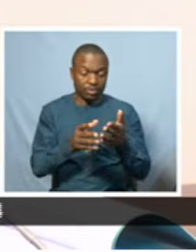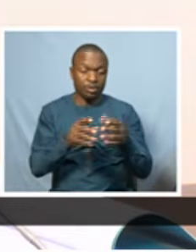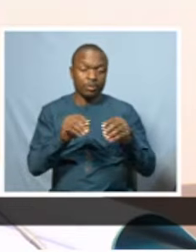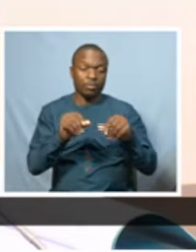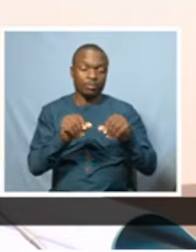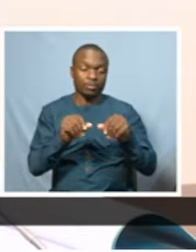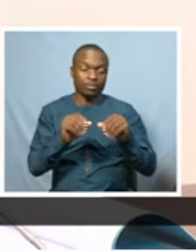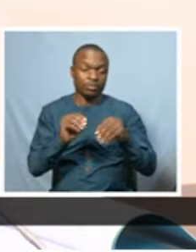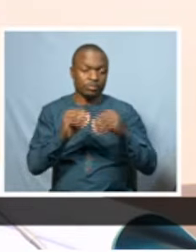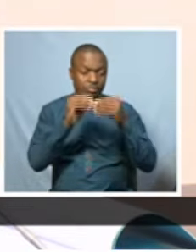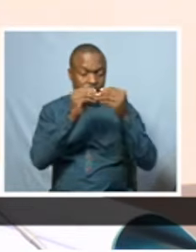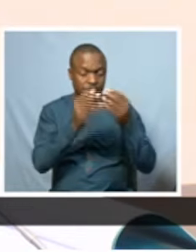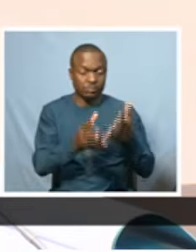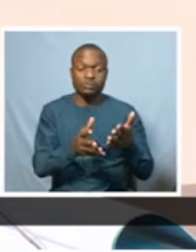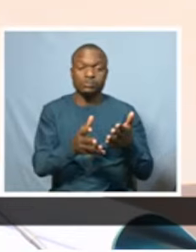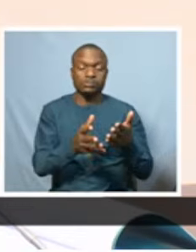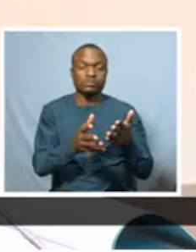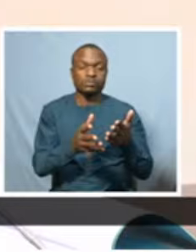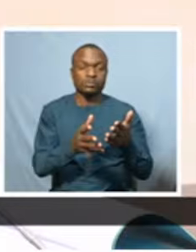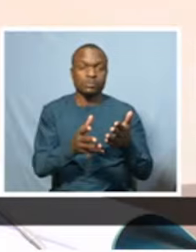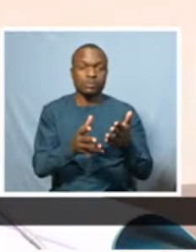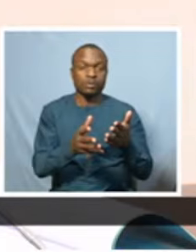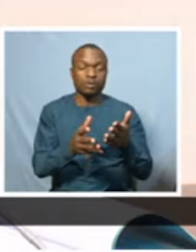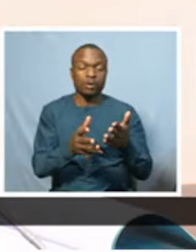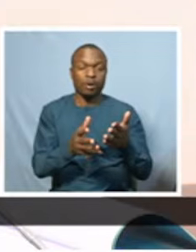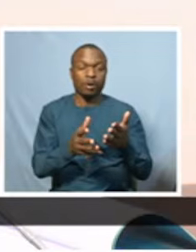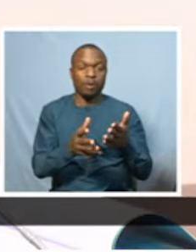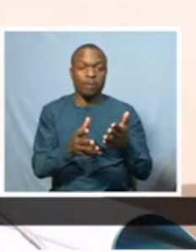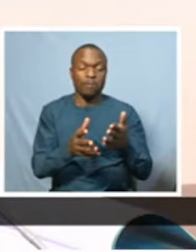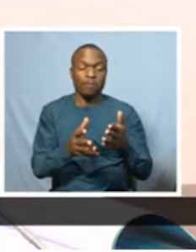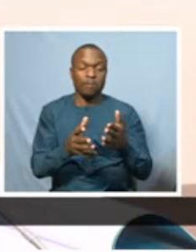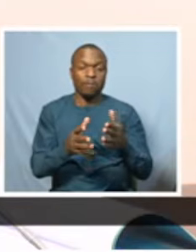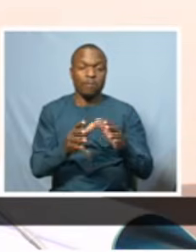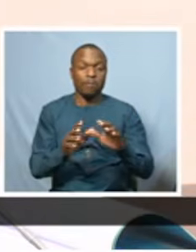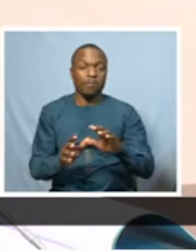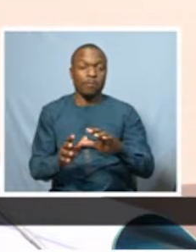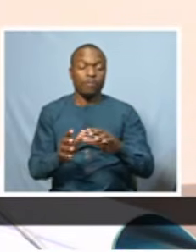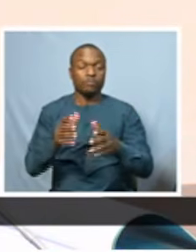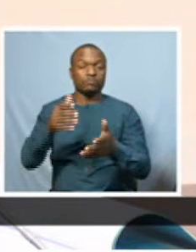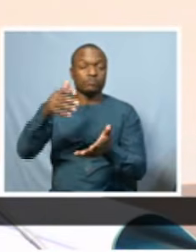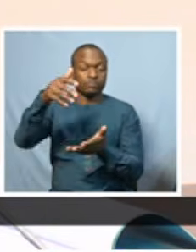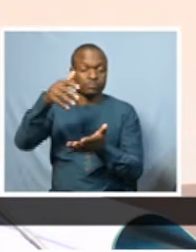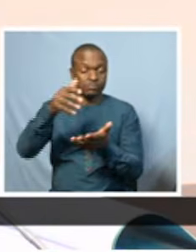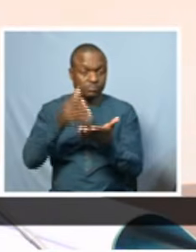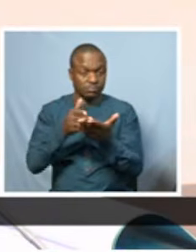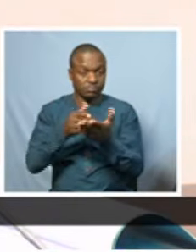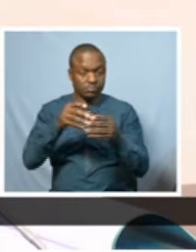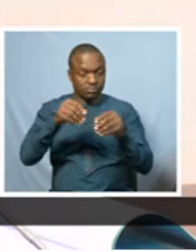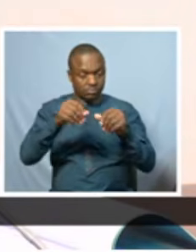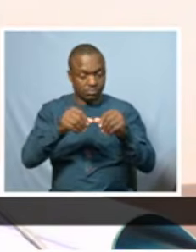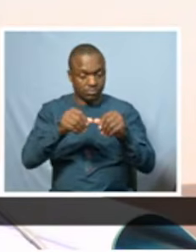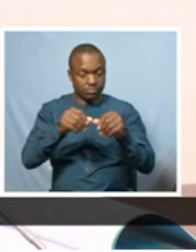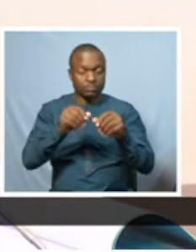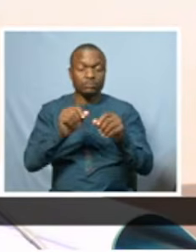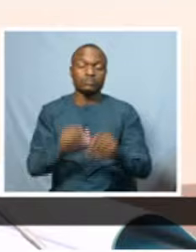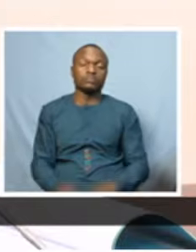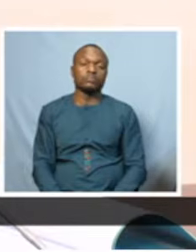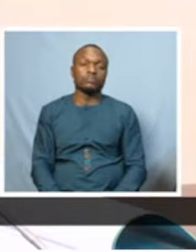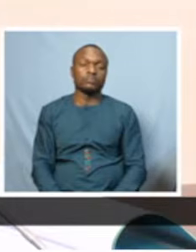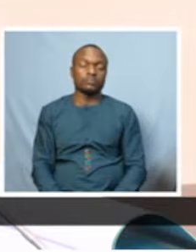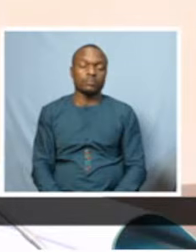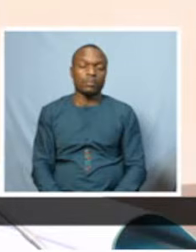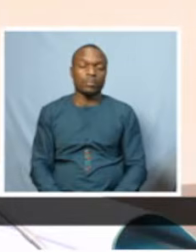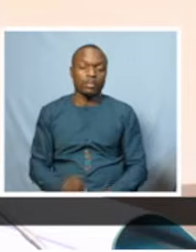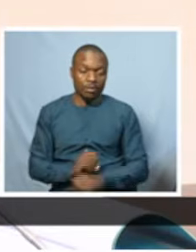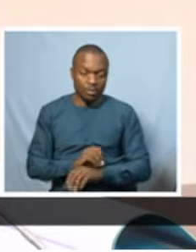period. They dump gravel, and then we were able to